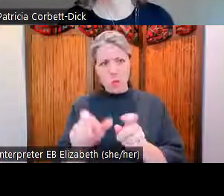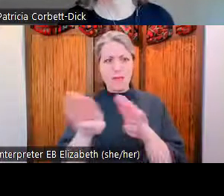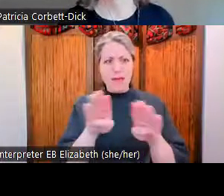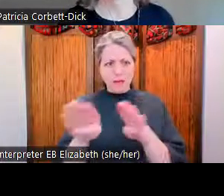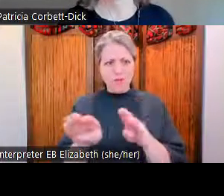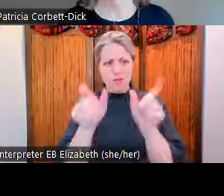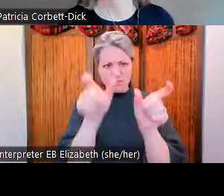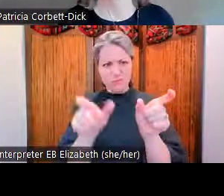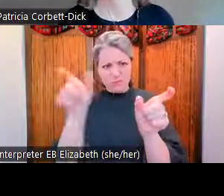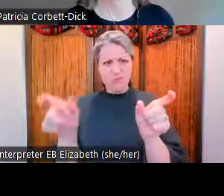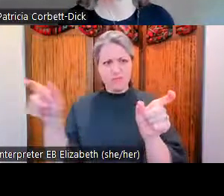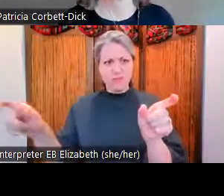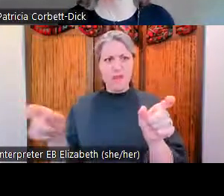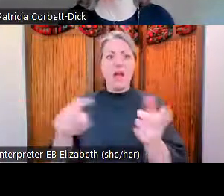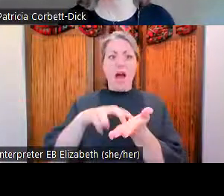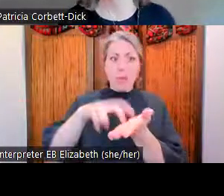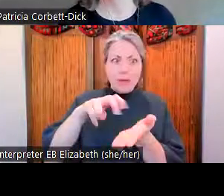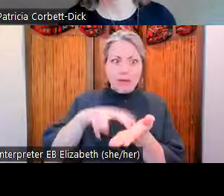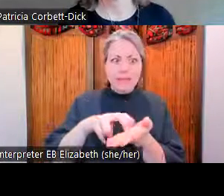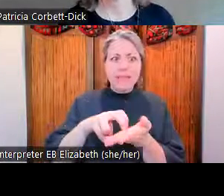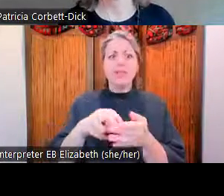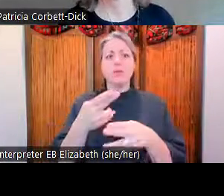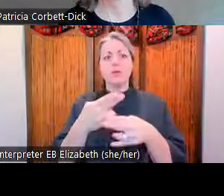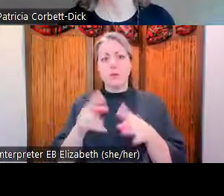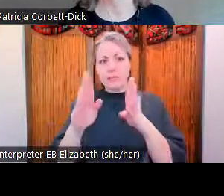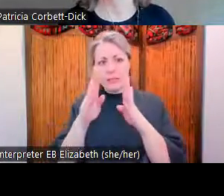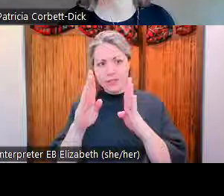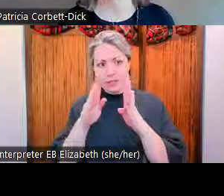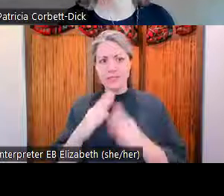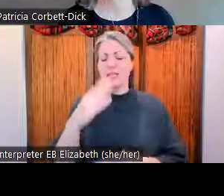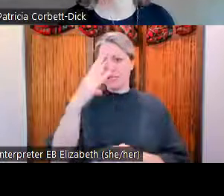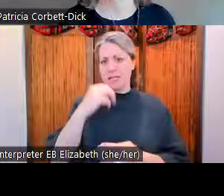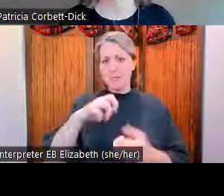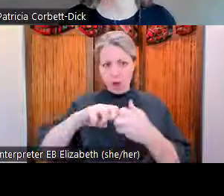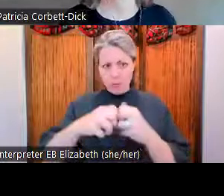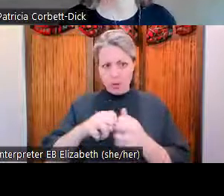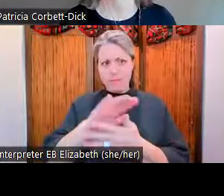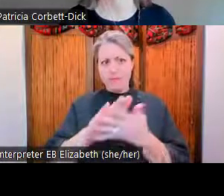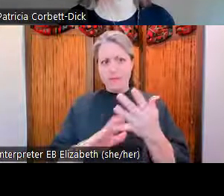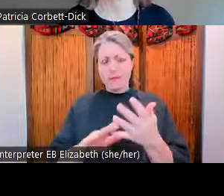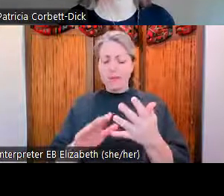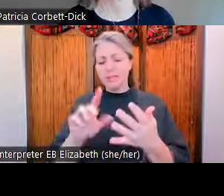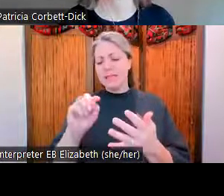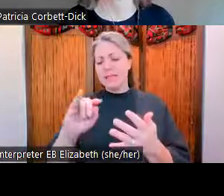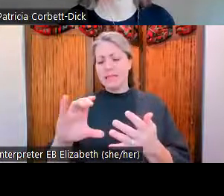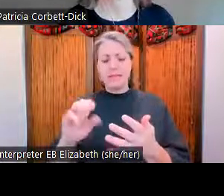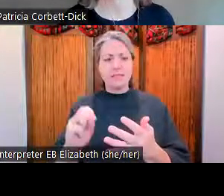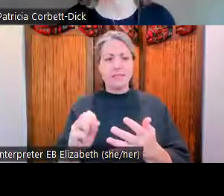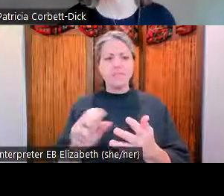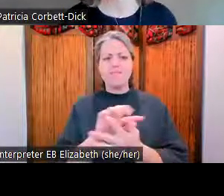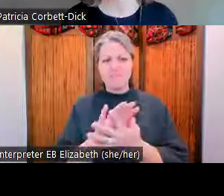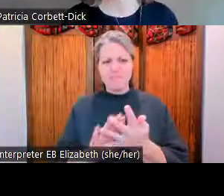have sedation as a side effect. So important to have sort of a picture of the child through the day as